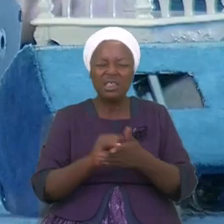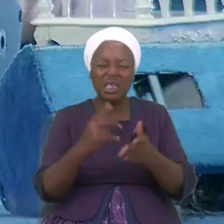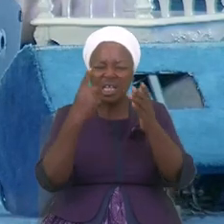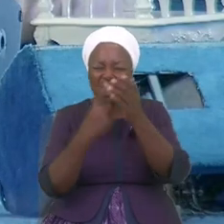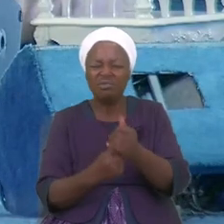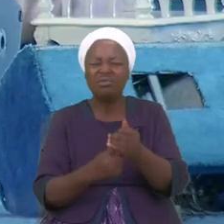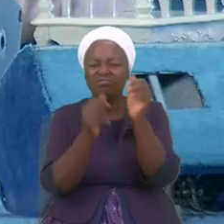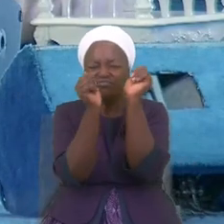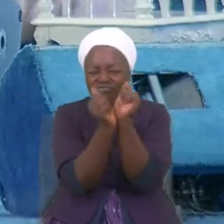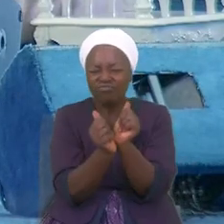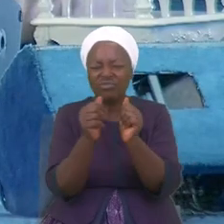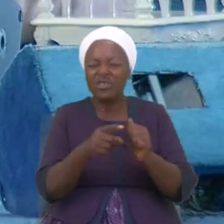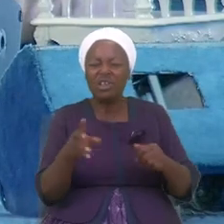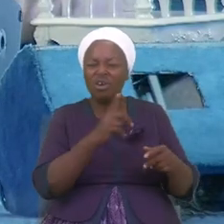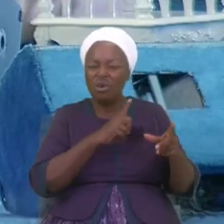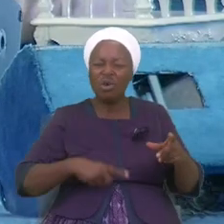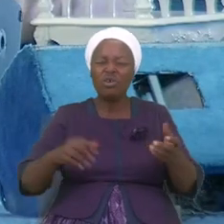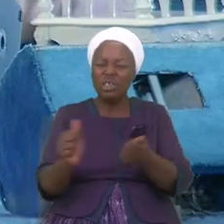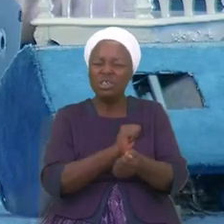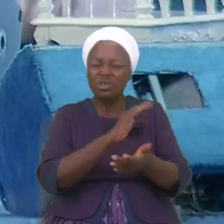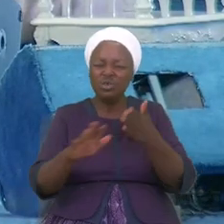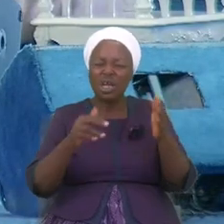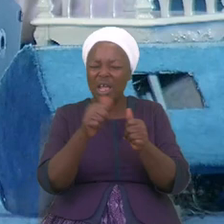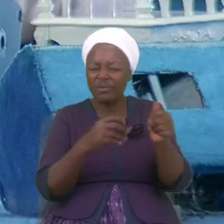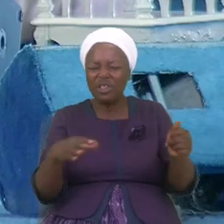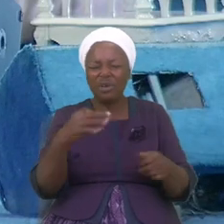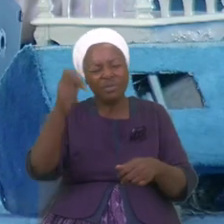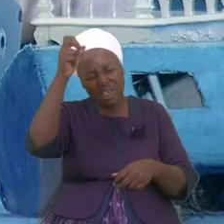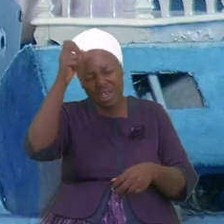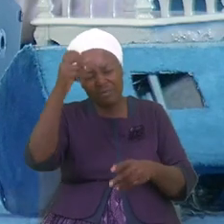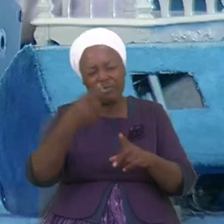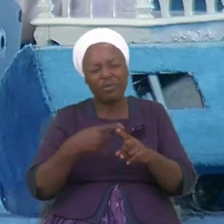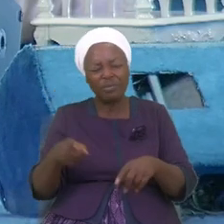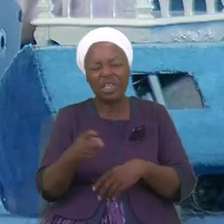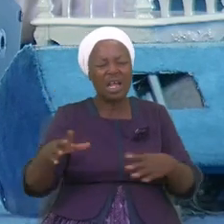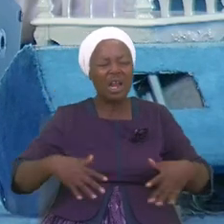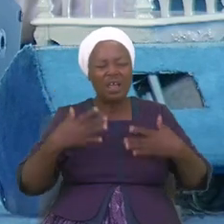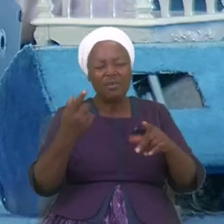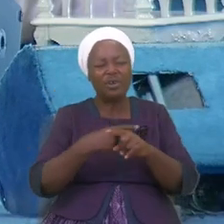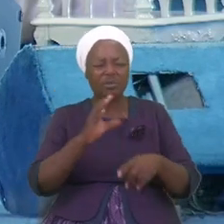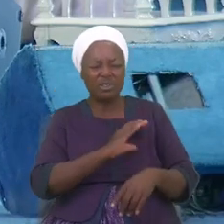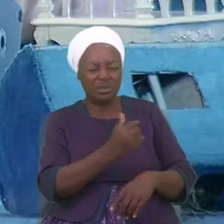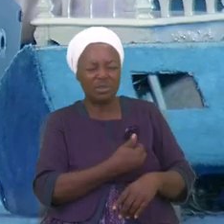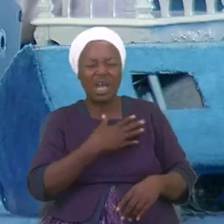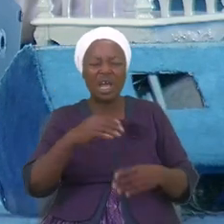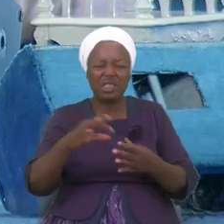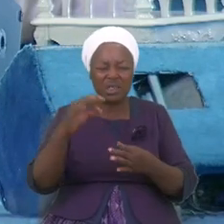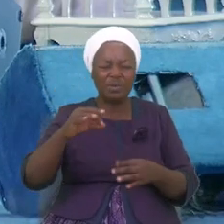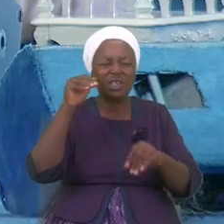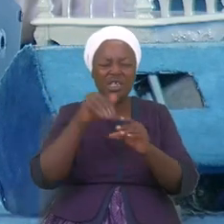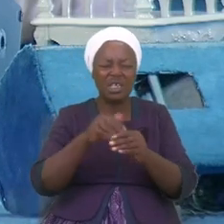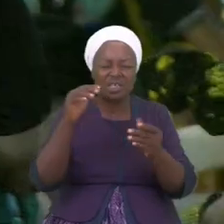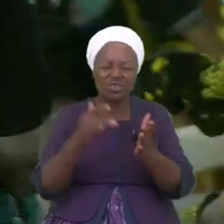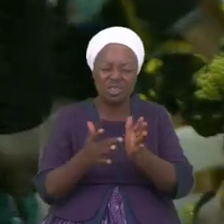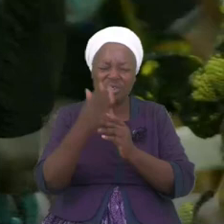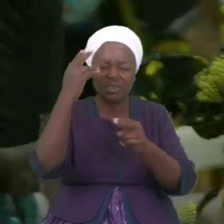captive. Lord, destroy every sin of the devil from their lives, from their soul and spirit in